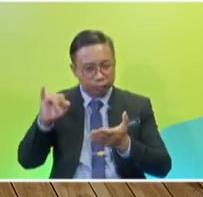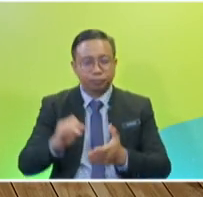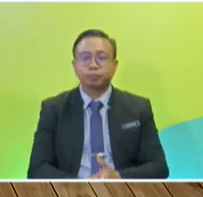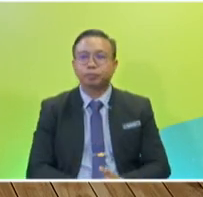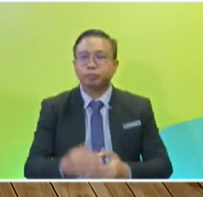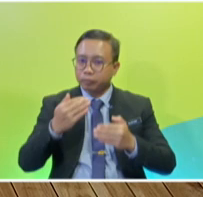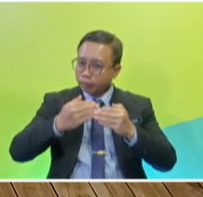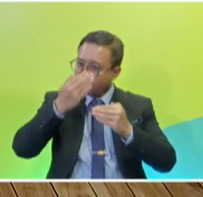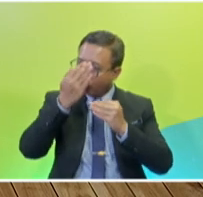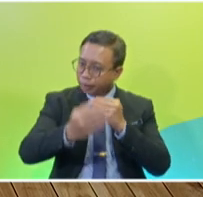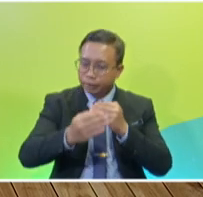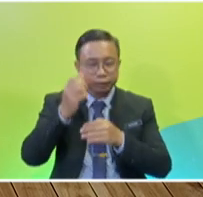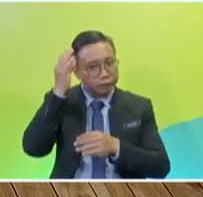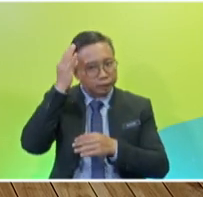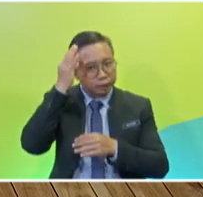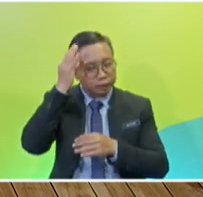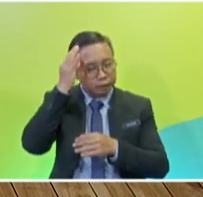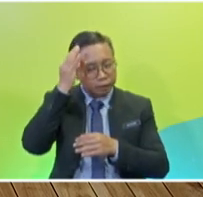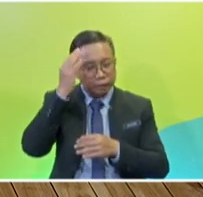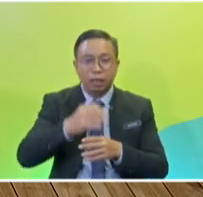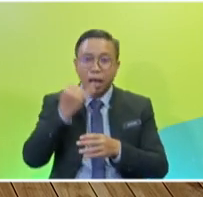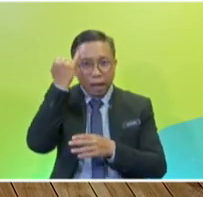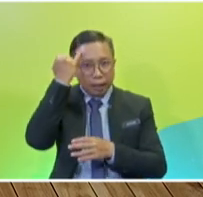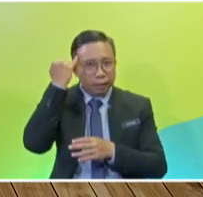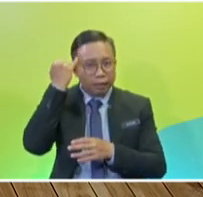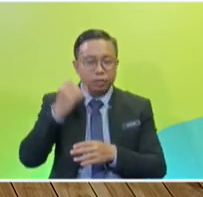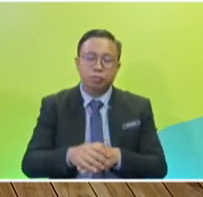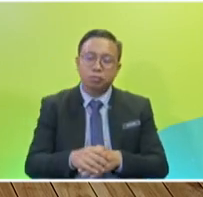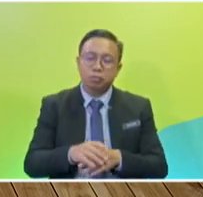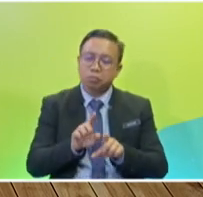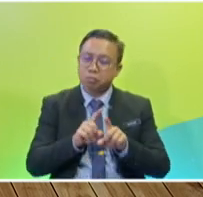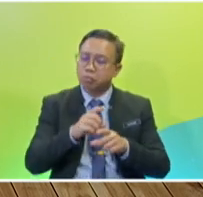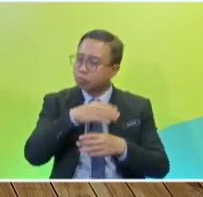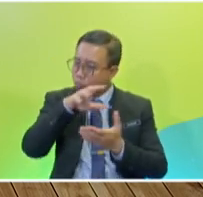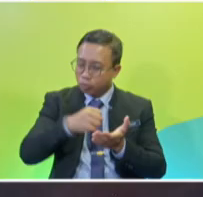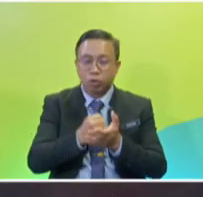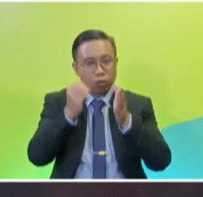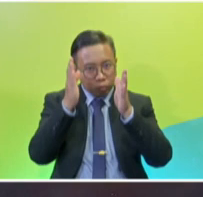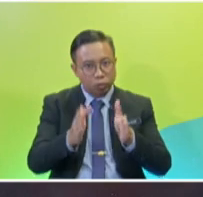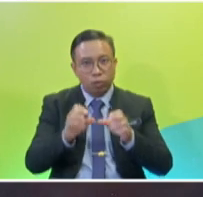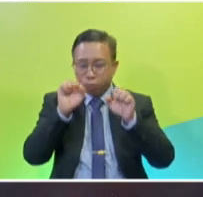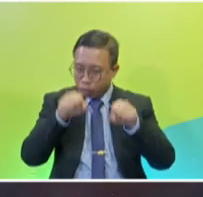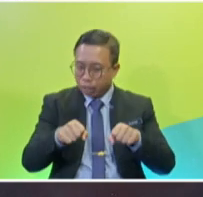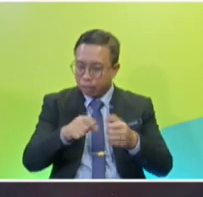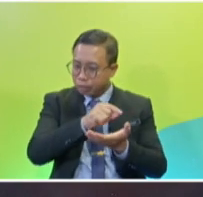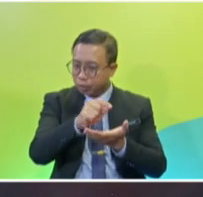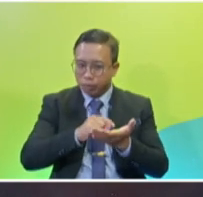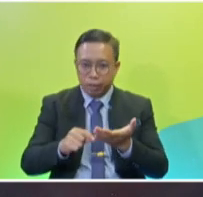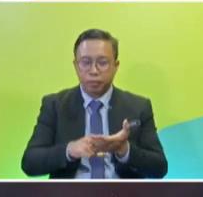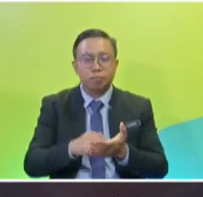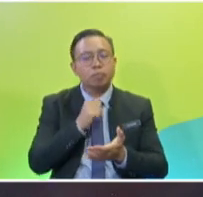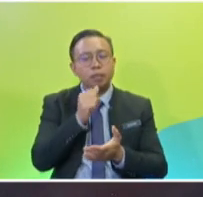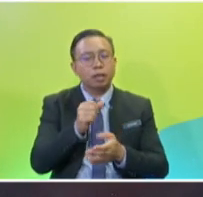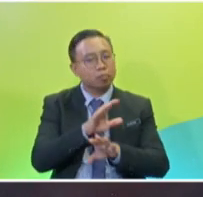is to think of the main idea. Some people, they can write, Shafika, but they don't mm-hmm. have idea. Right. Some people, they can have ideas, but they don't have enough time. Mm-hmm.